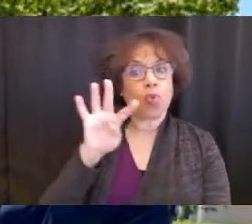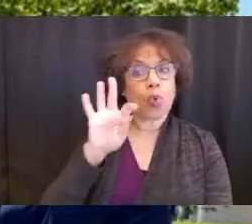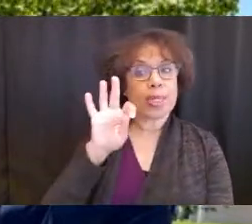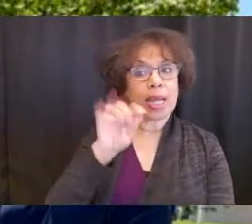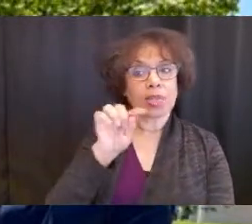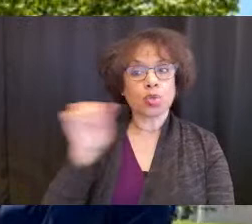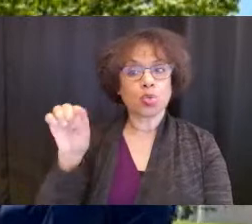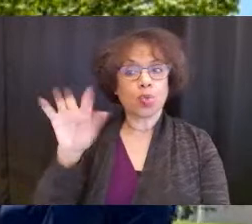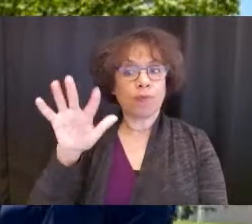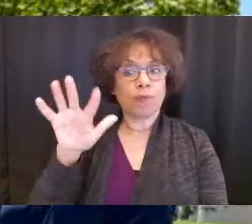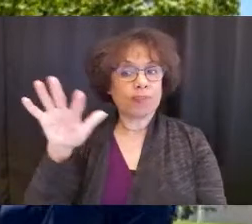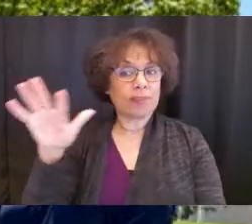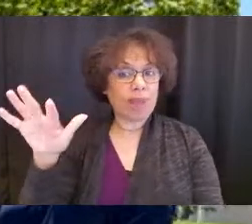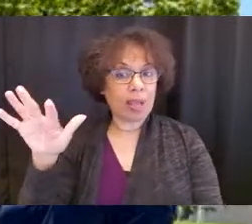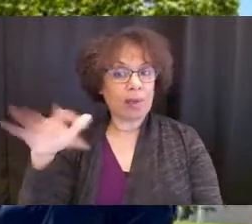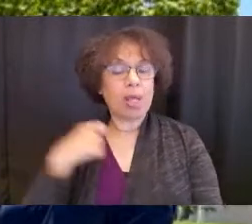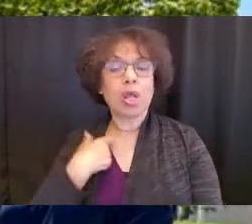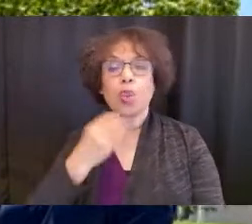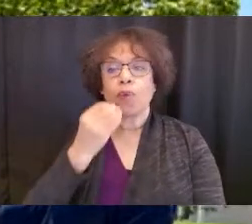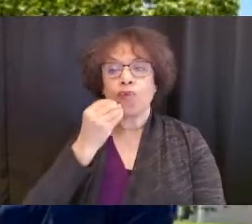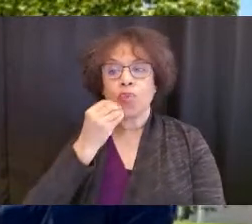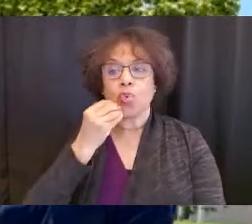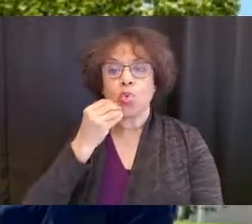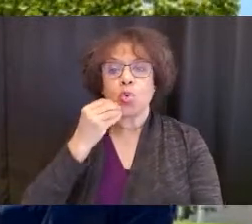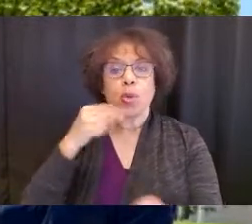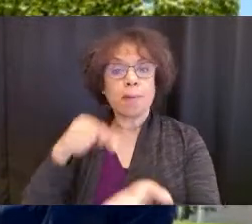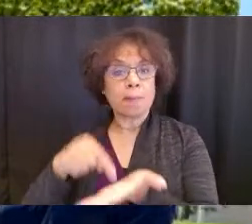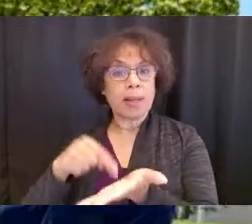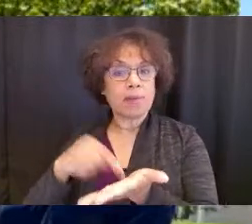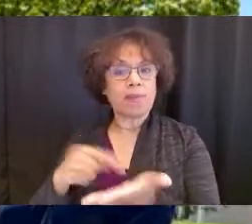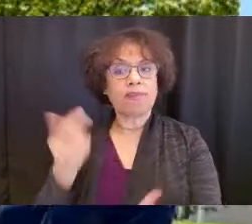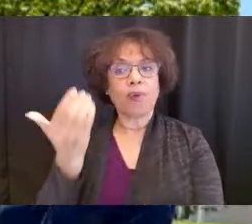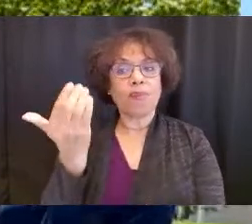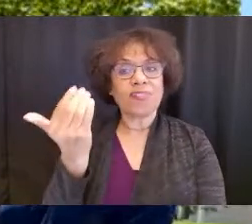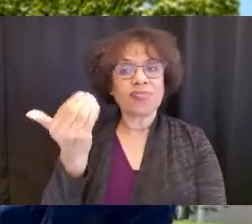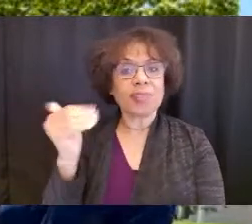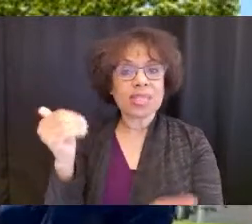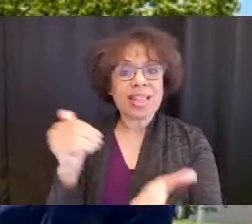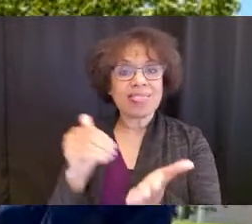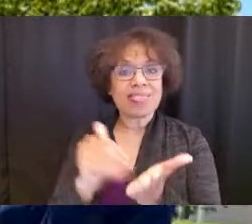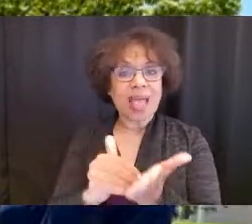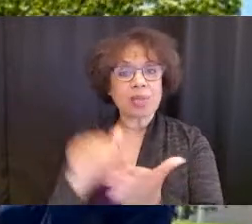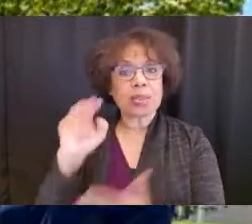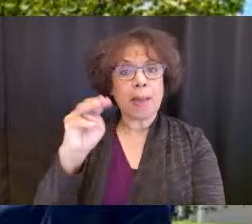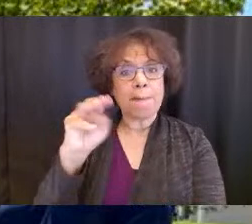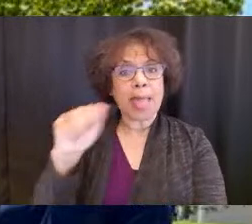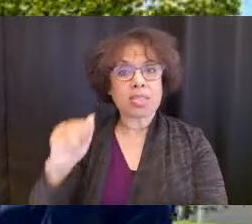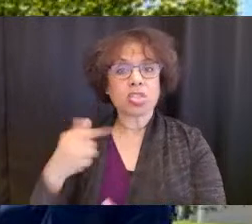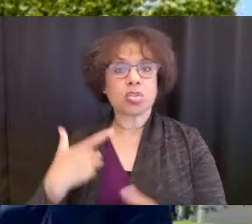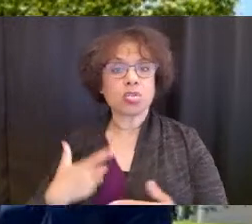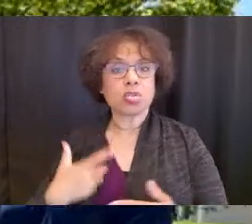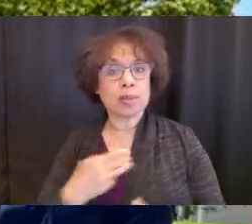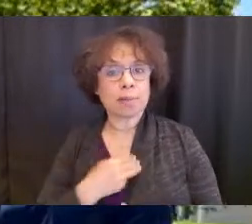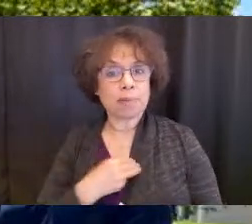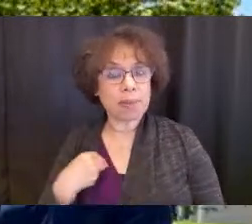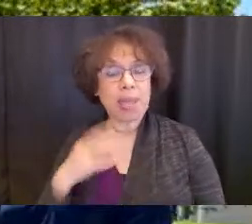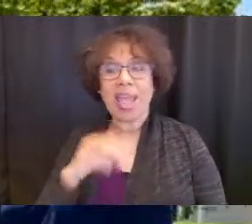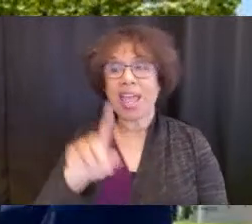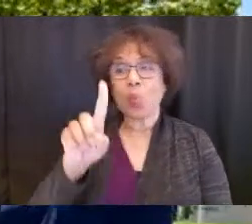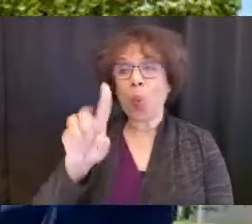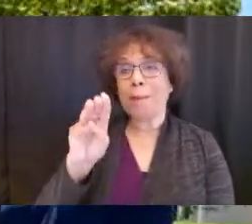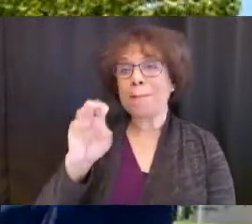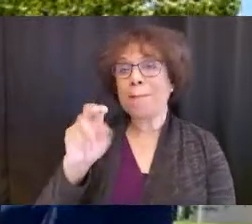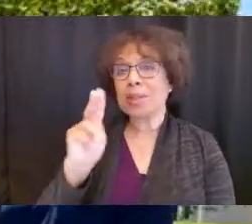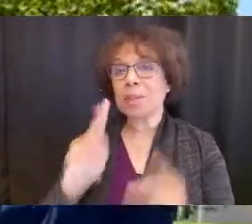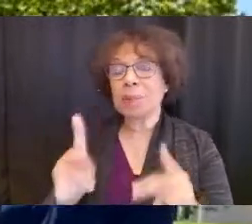will jeopardize the food benefits of 15,000 Massachusetts residents and 1 million people nationwide. These